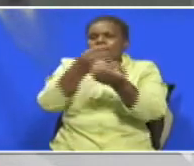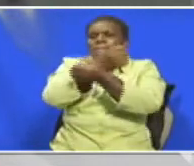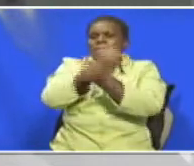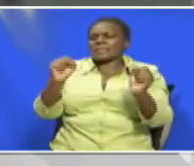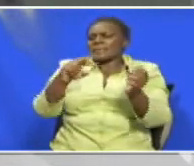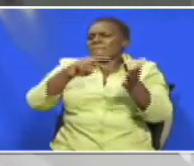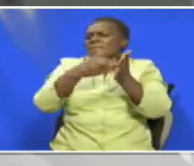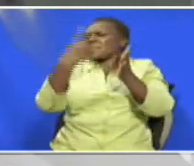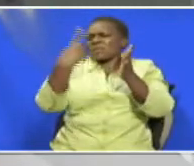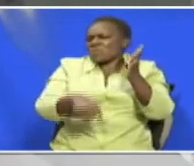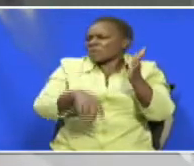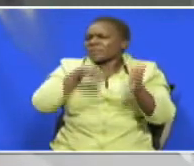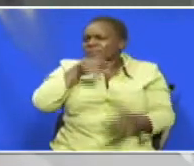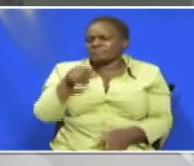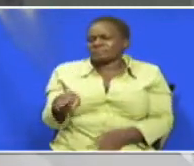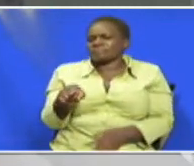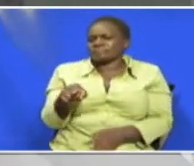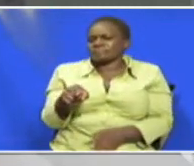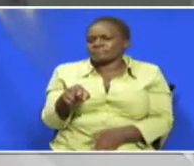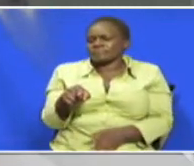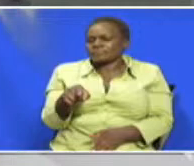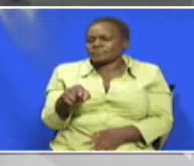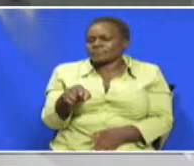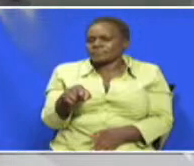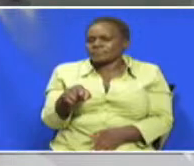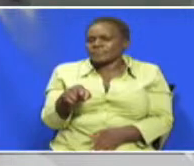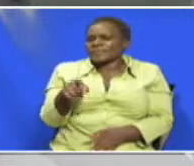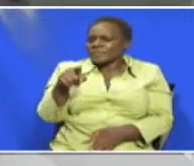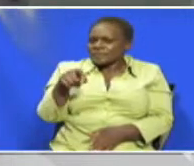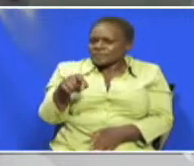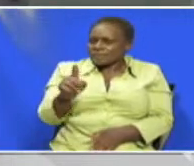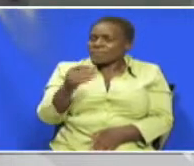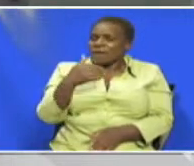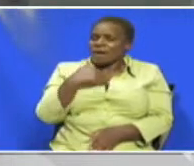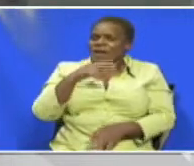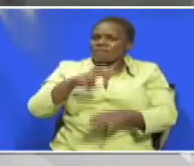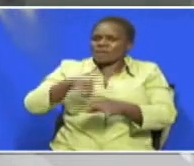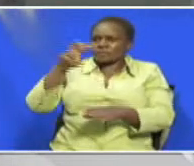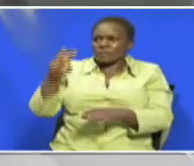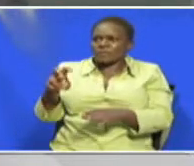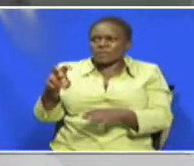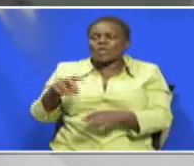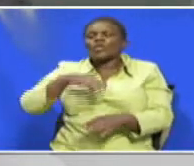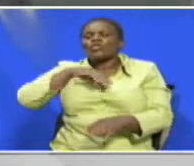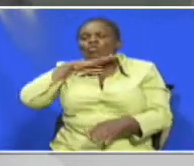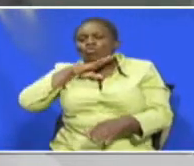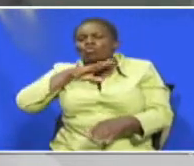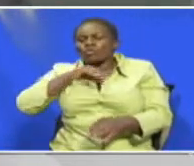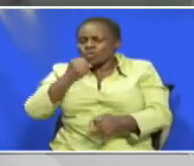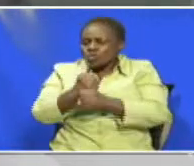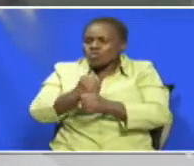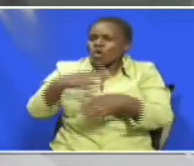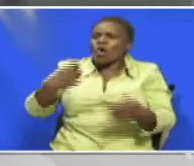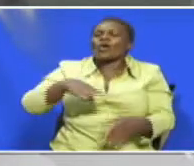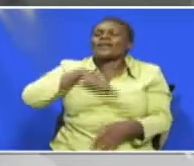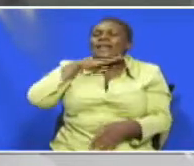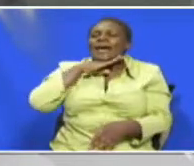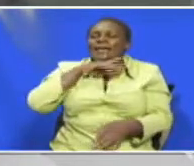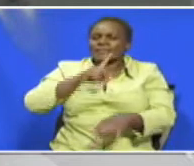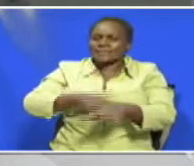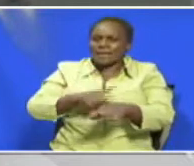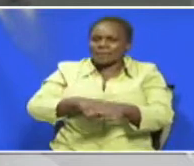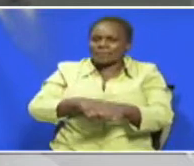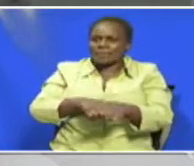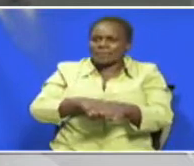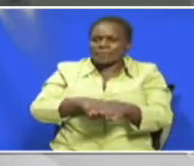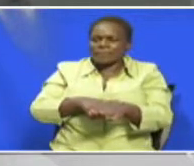What does this mean for him? What competitive advantage does he have in this do-or-die political moment for him? Is it a now or never